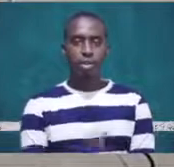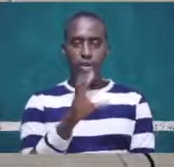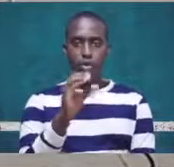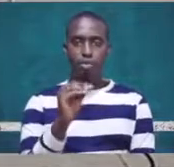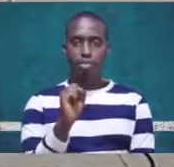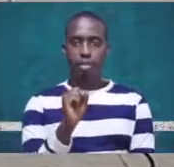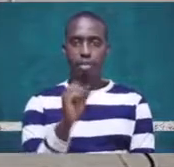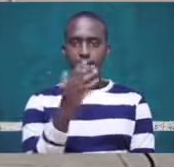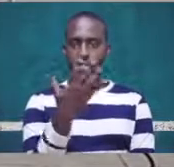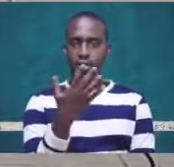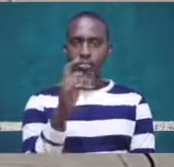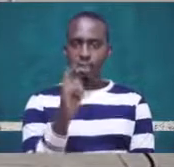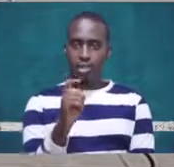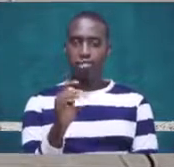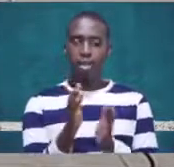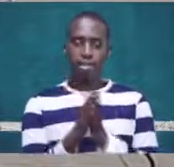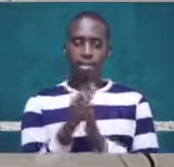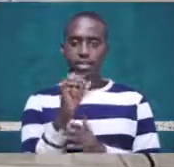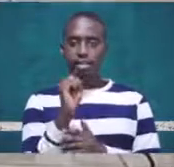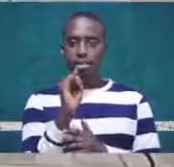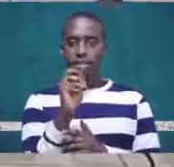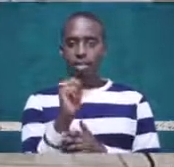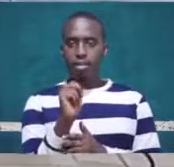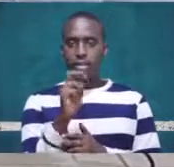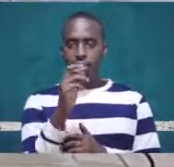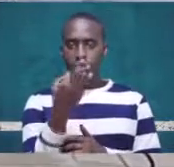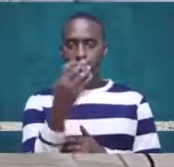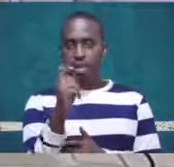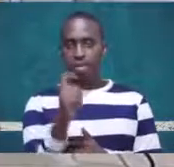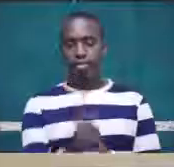Cosine 5x and sine 3x.